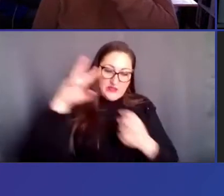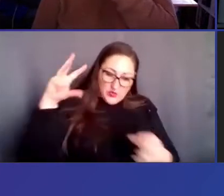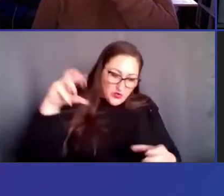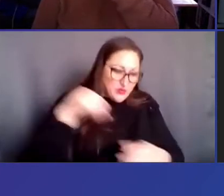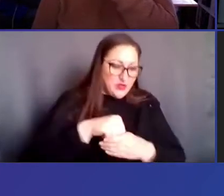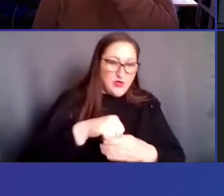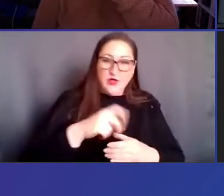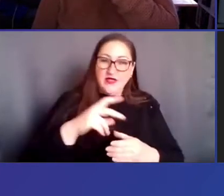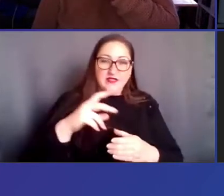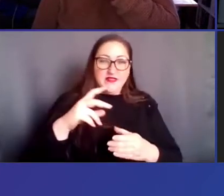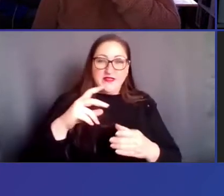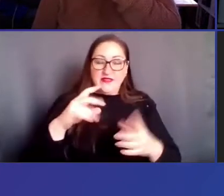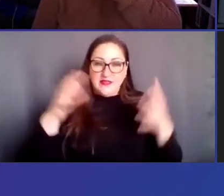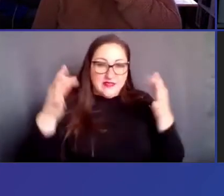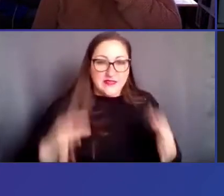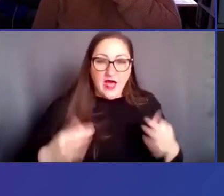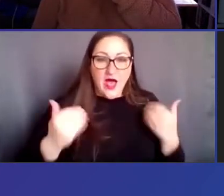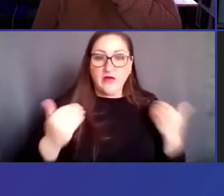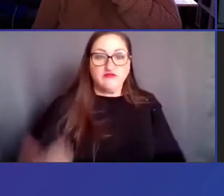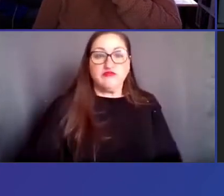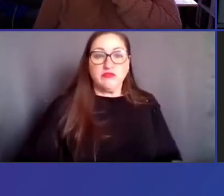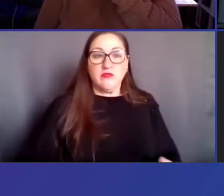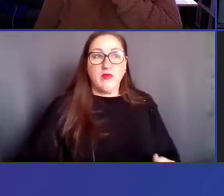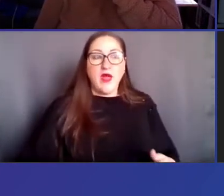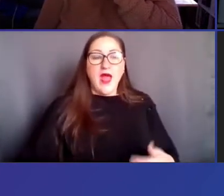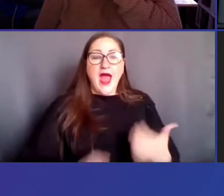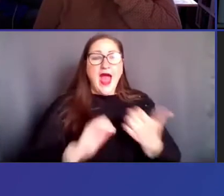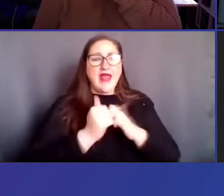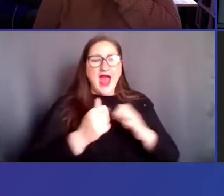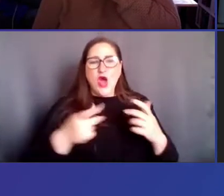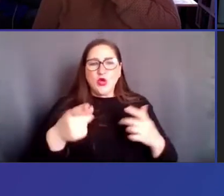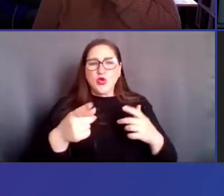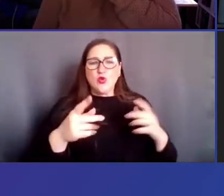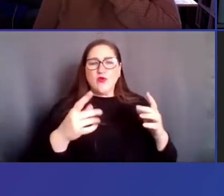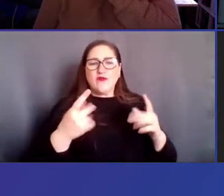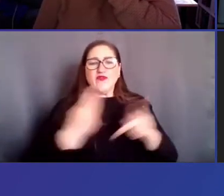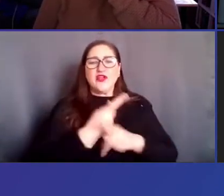for knowing like, okay, I'm on the right track, or